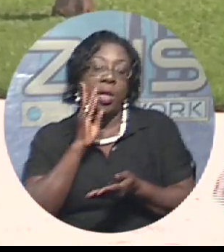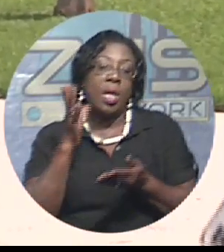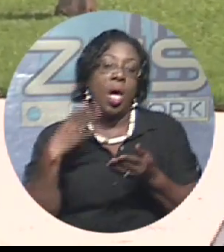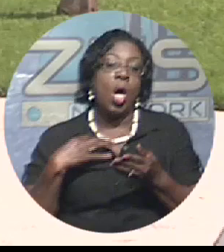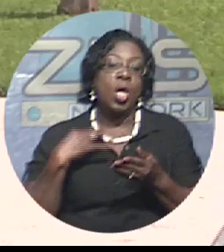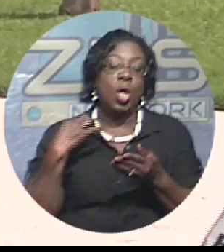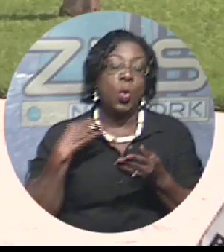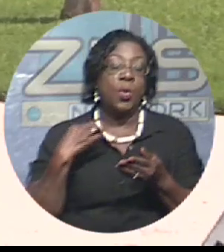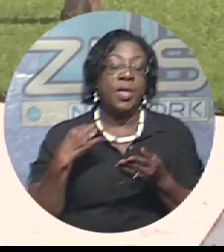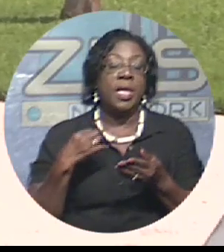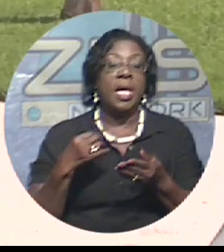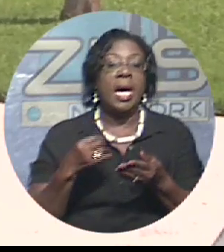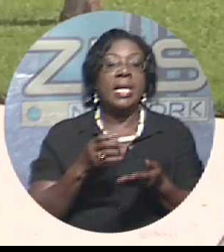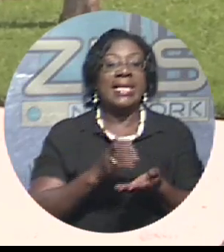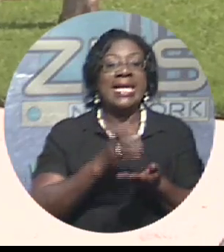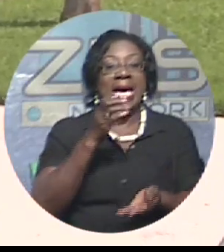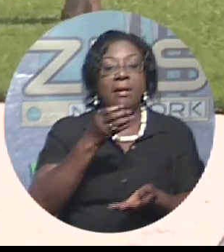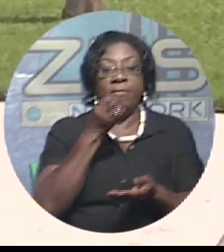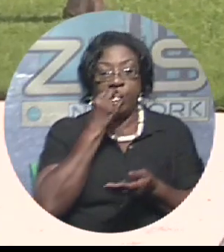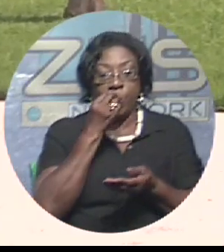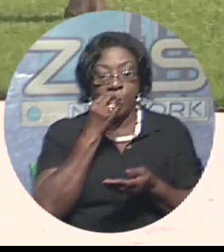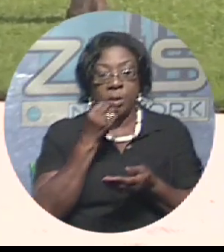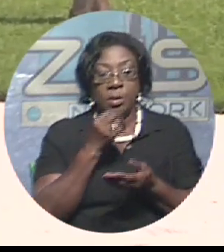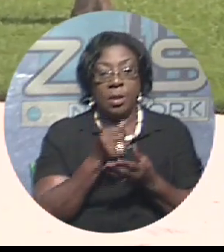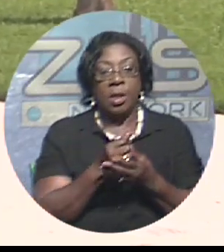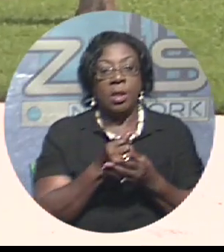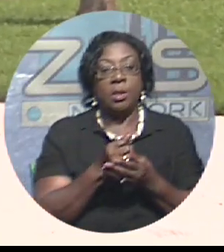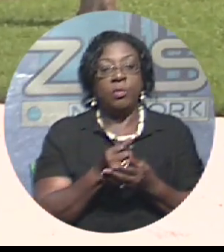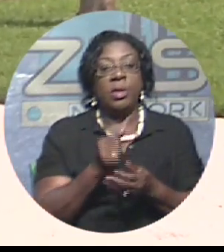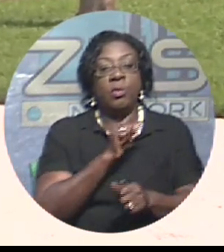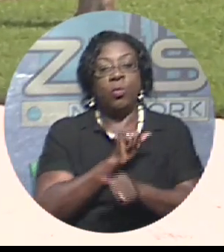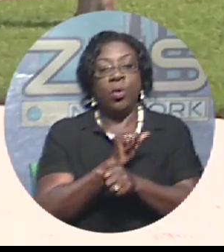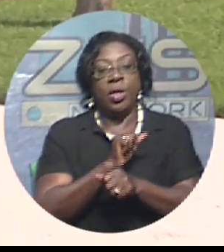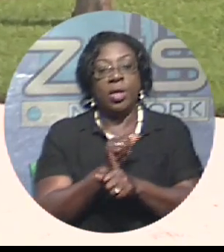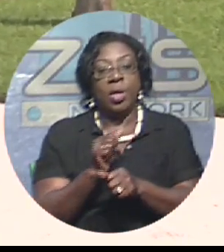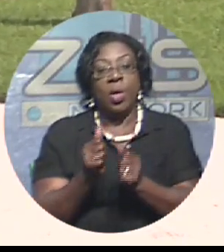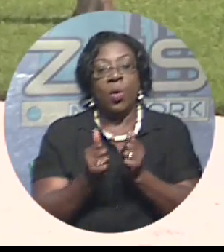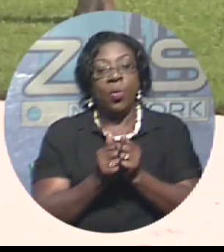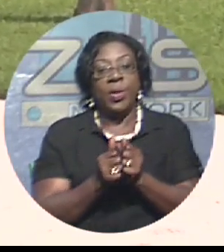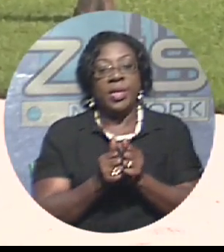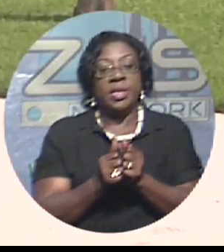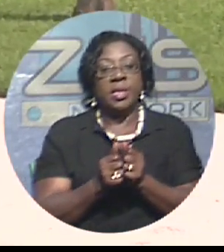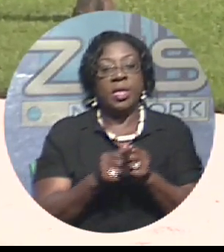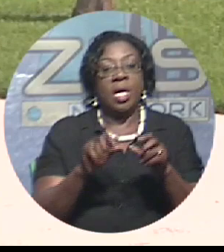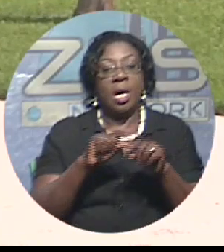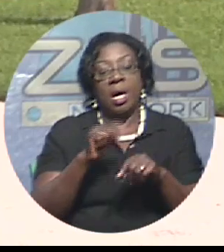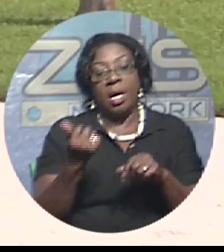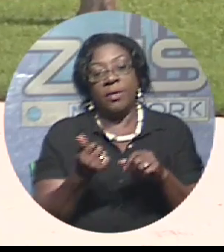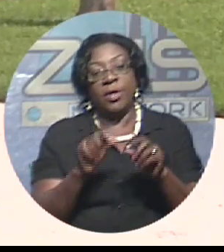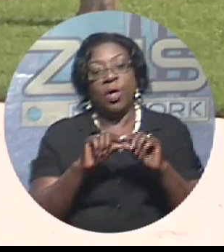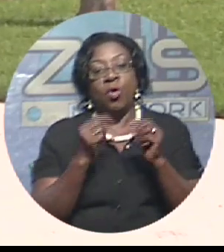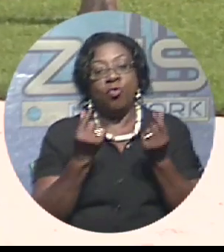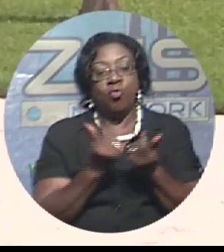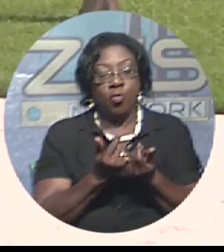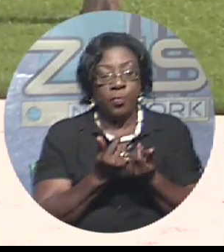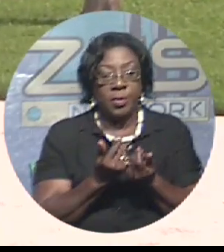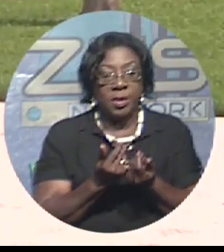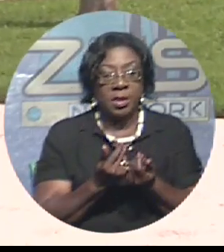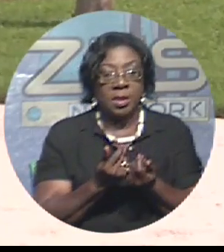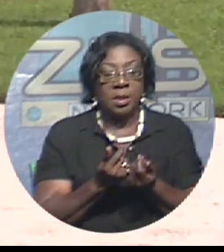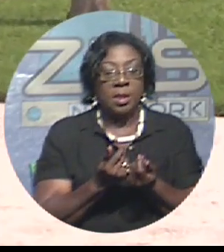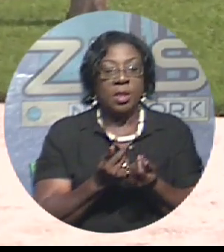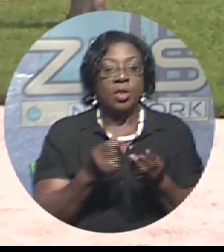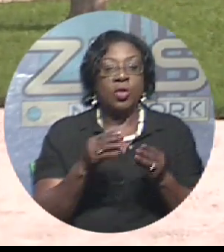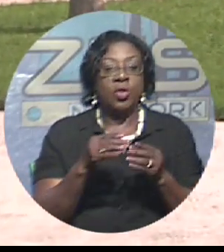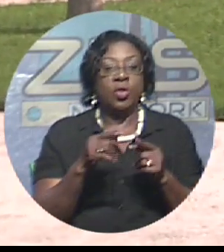clothing, and non-perishable goods, that we intend to work with entities within country that does this kind of work